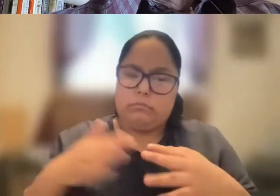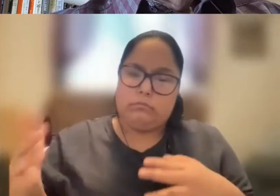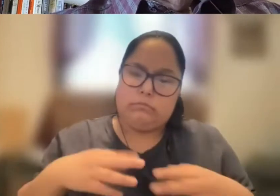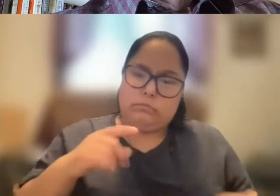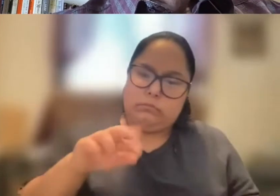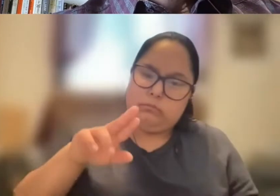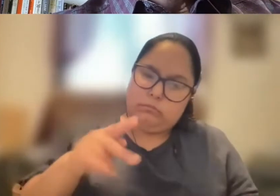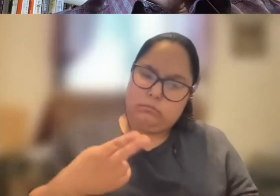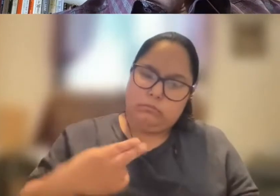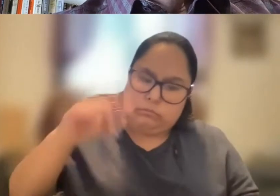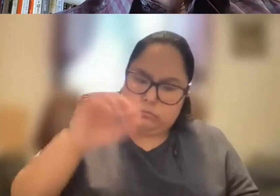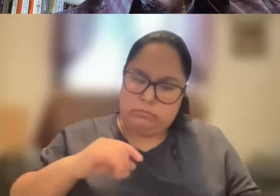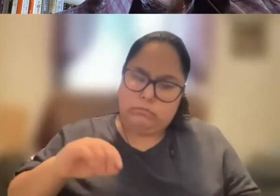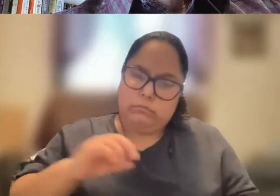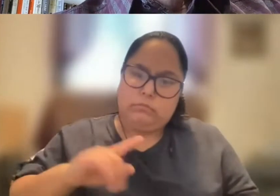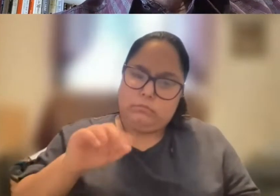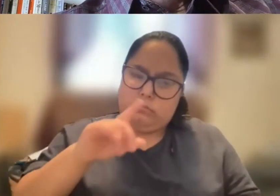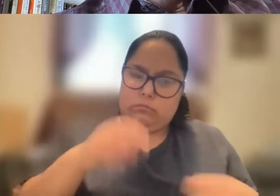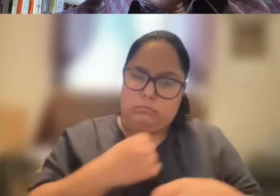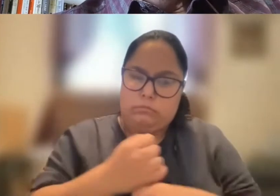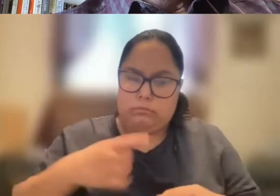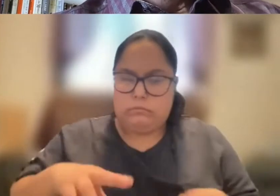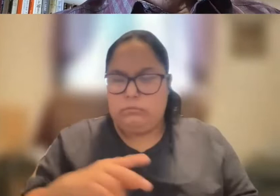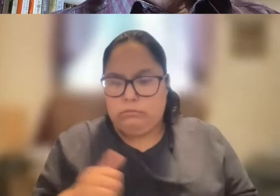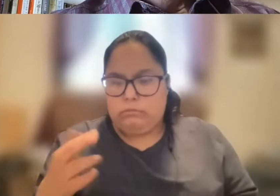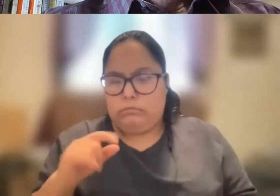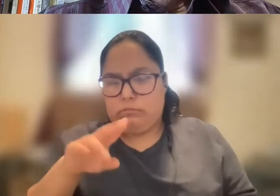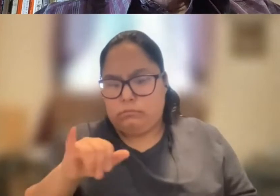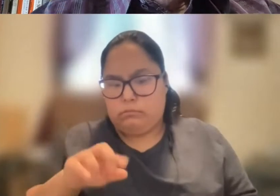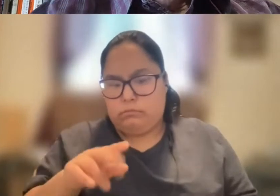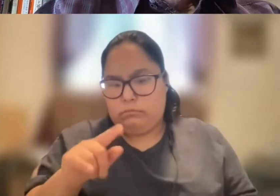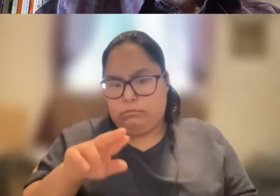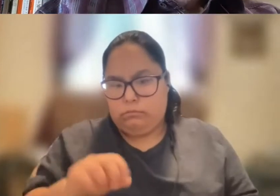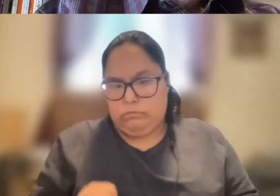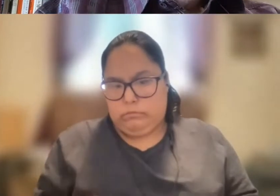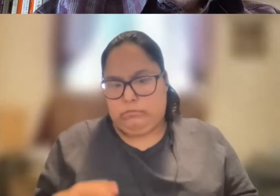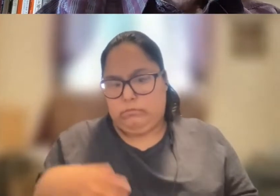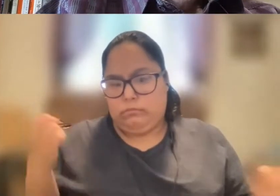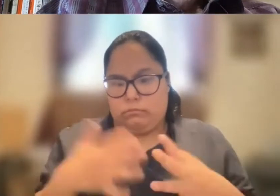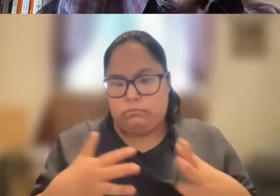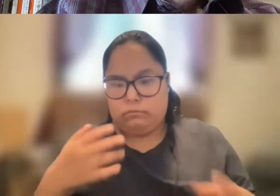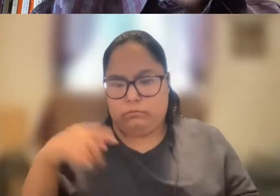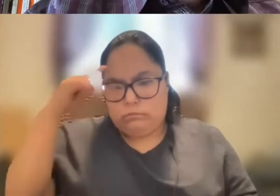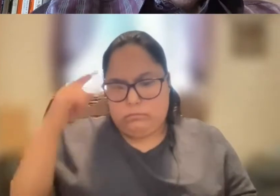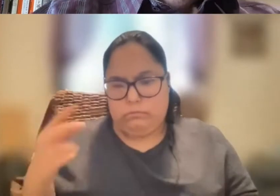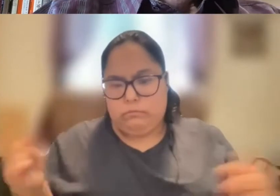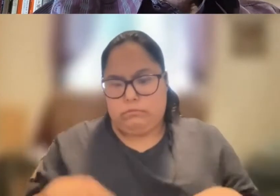Trump era, where they were so anti-trans, they said something scary like it could happen here